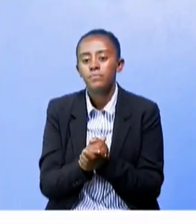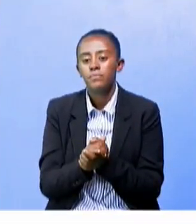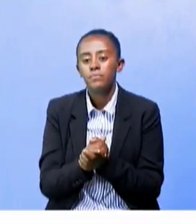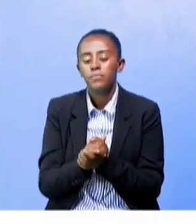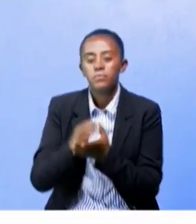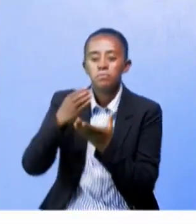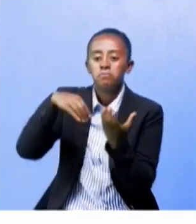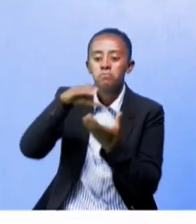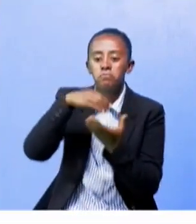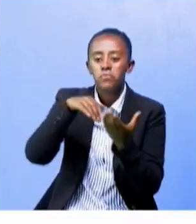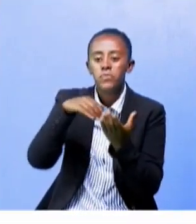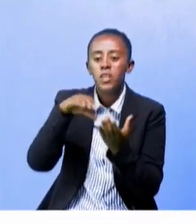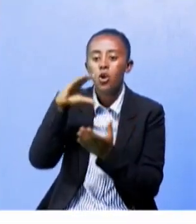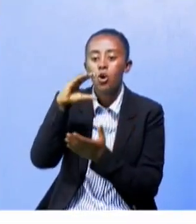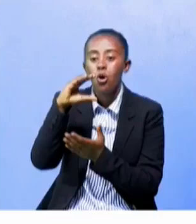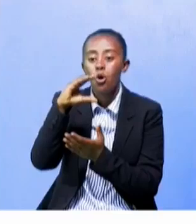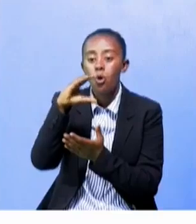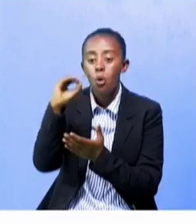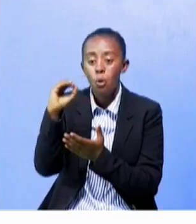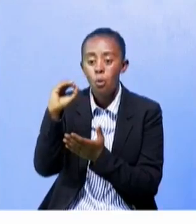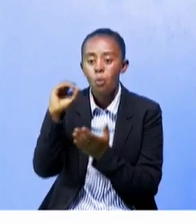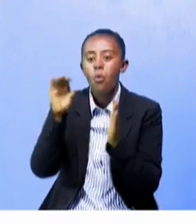curricular